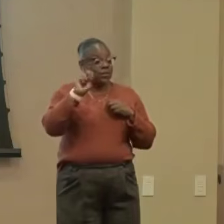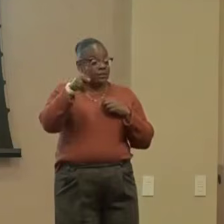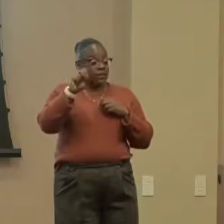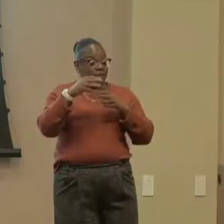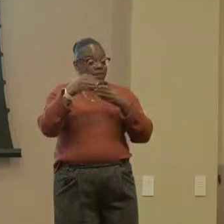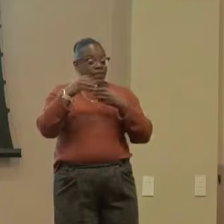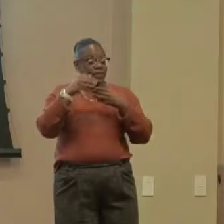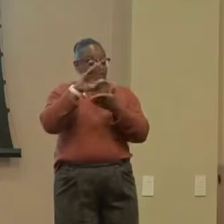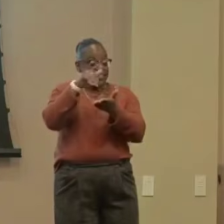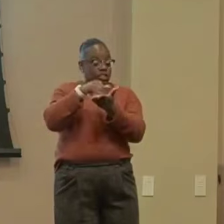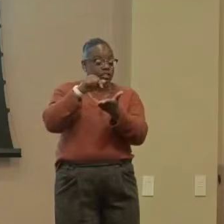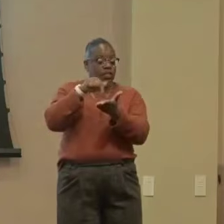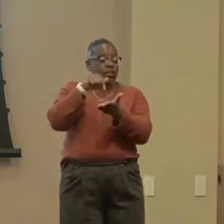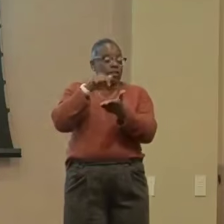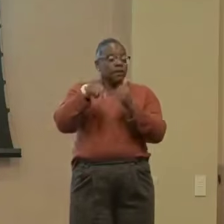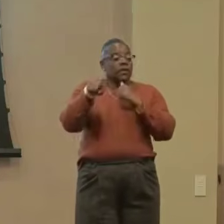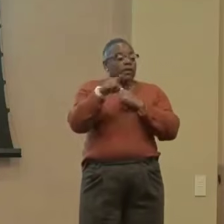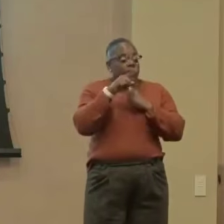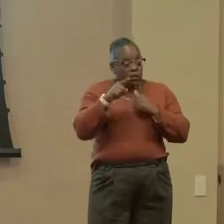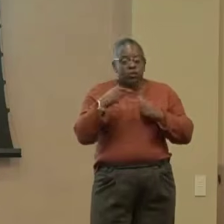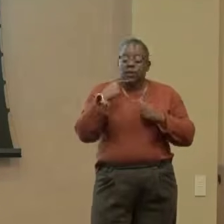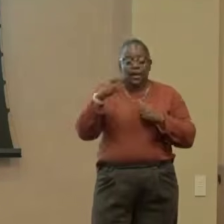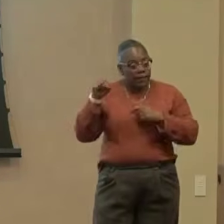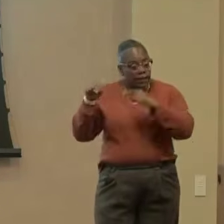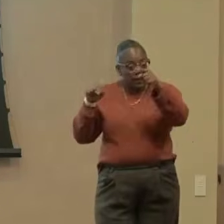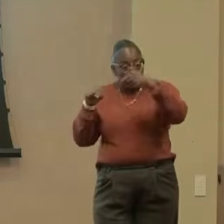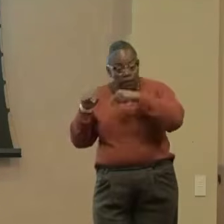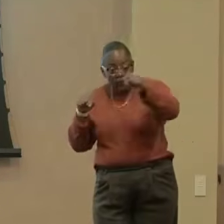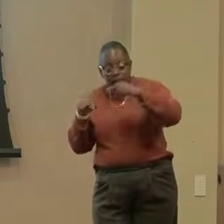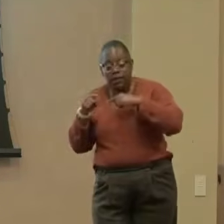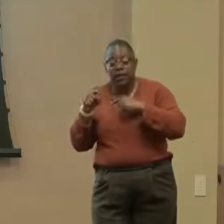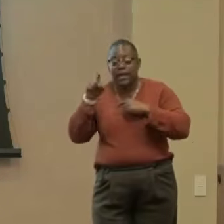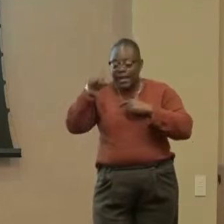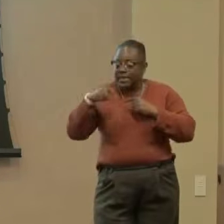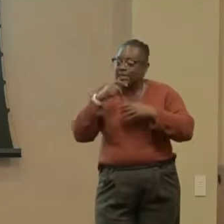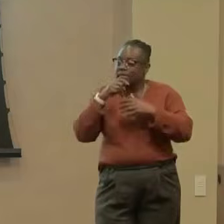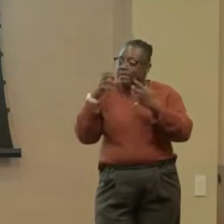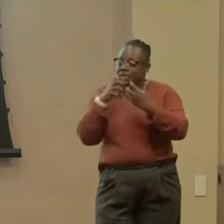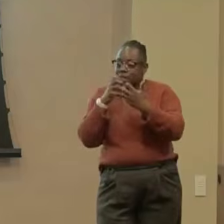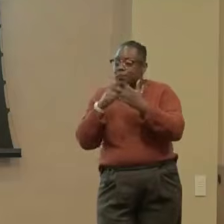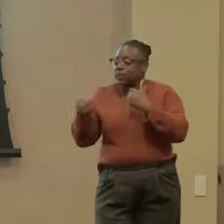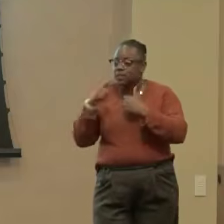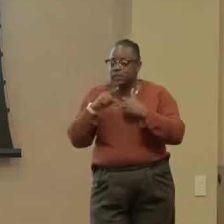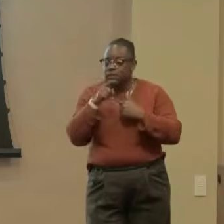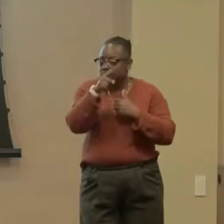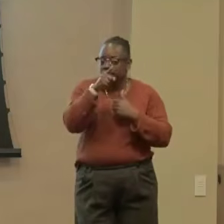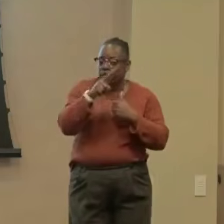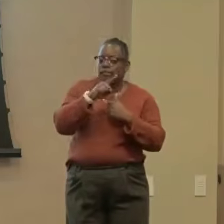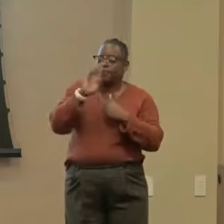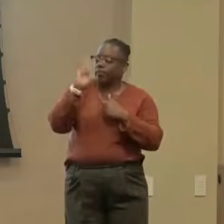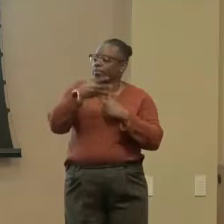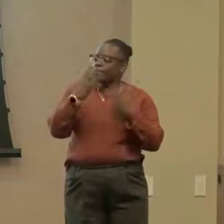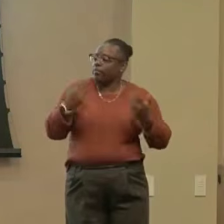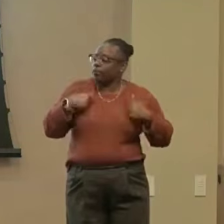put them in charge if the professor isn't listening and say, I need these accommodations, they're not being met.